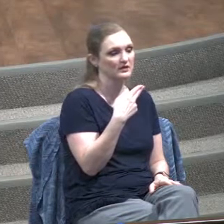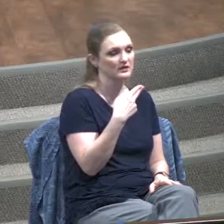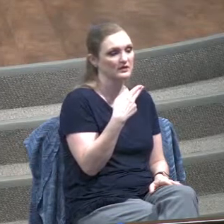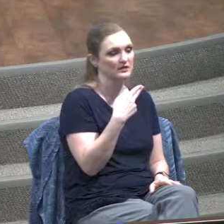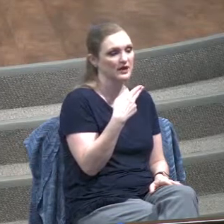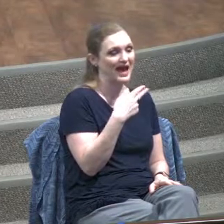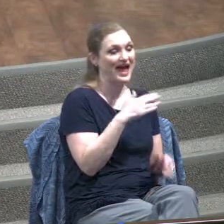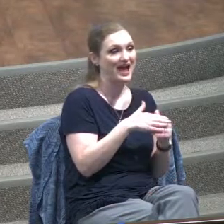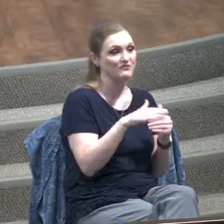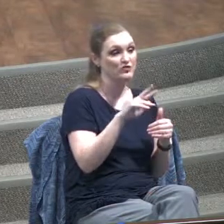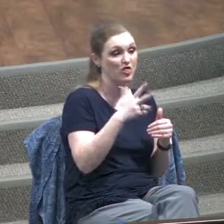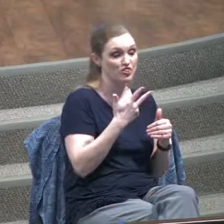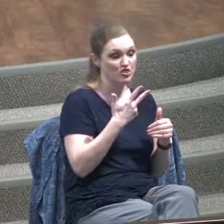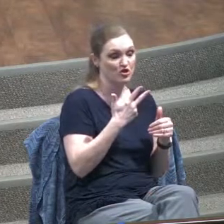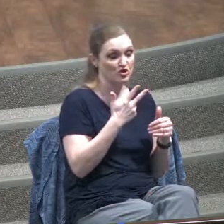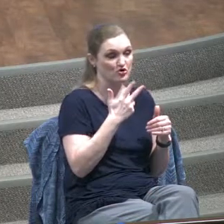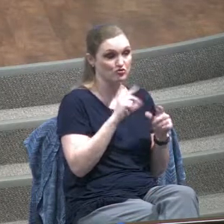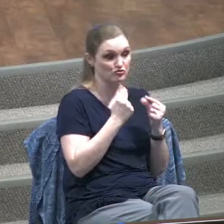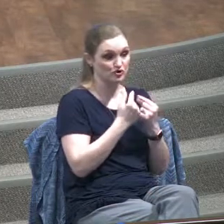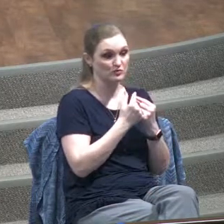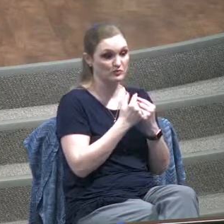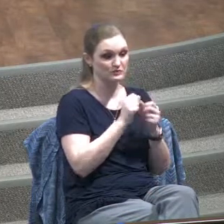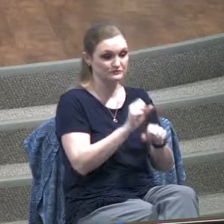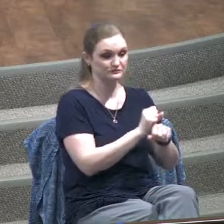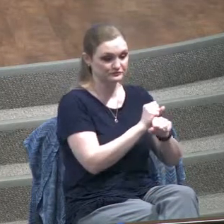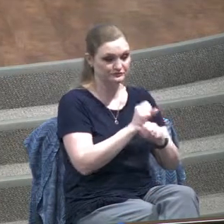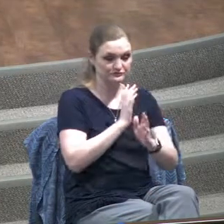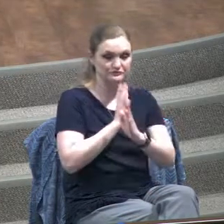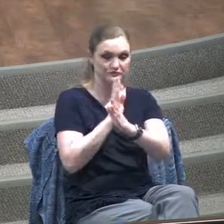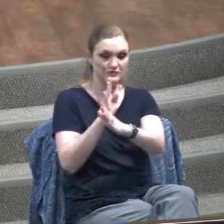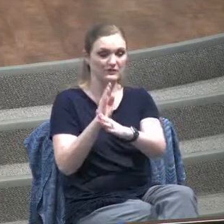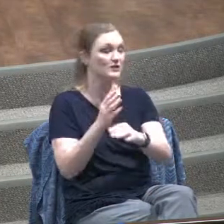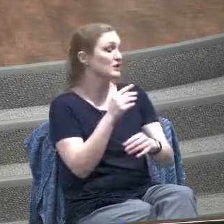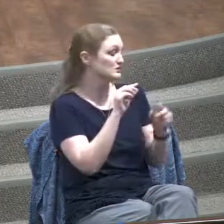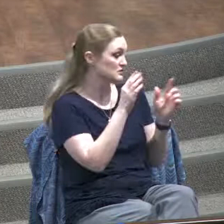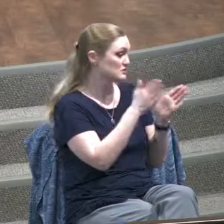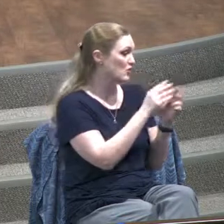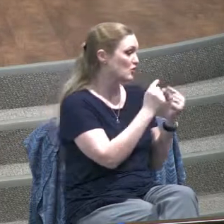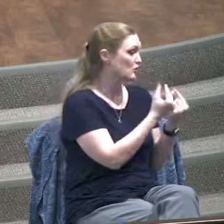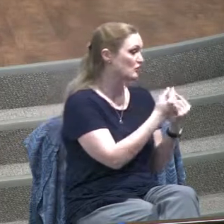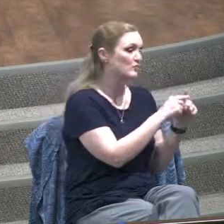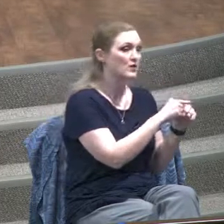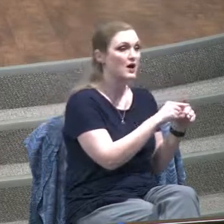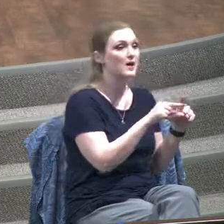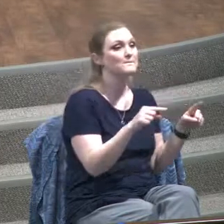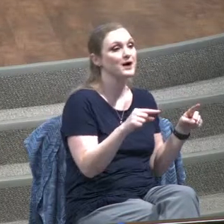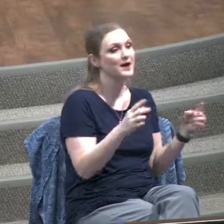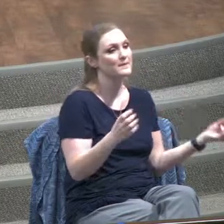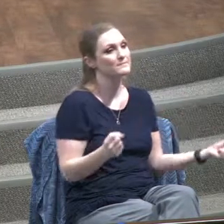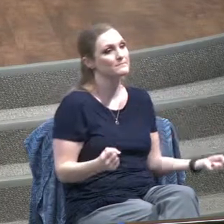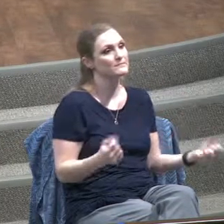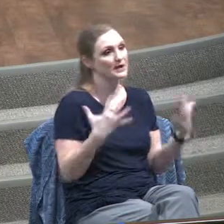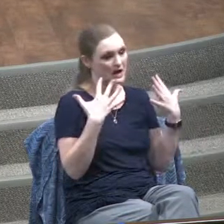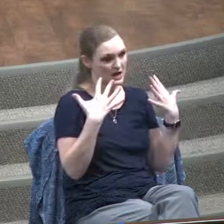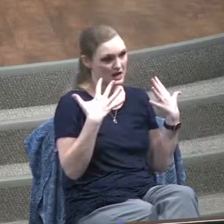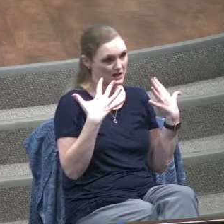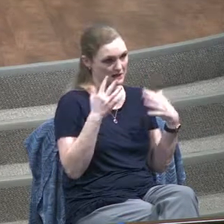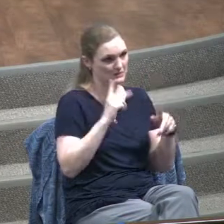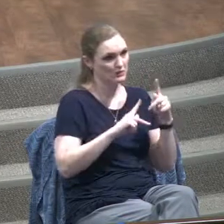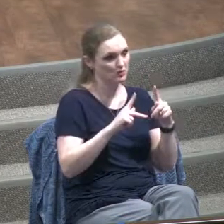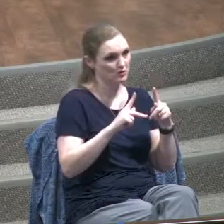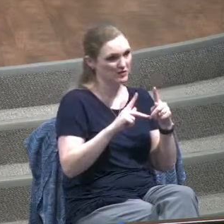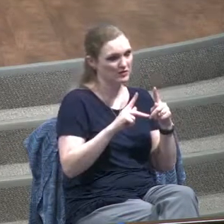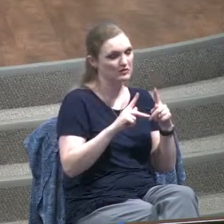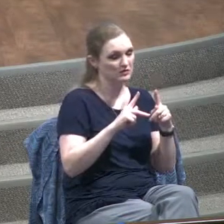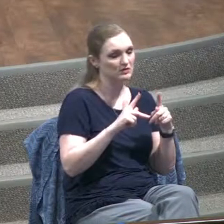third deportation. There was still a remnant of Israelites that remained, but he carried a great part of them off. Now, there is